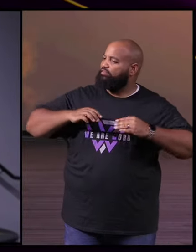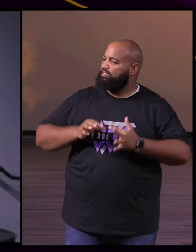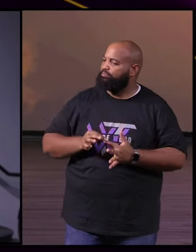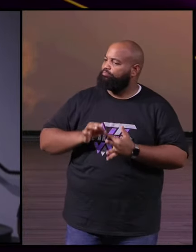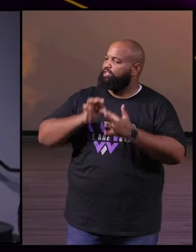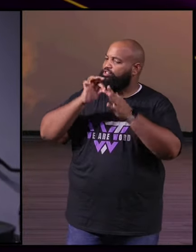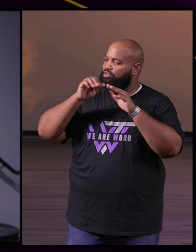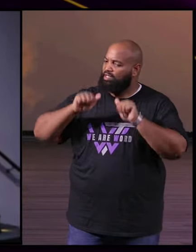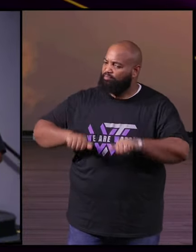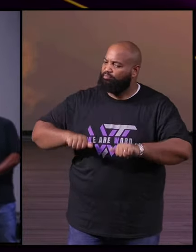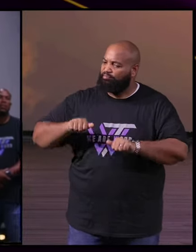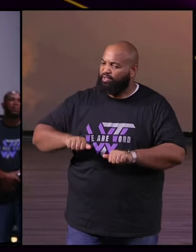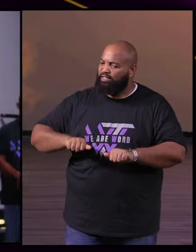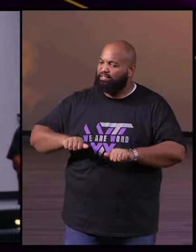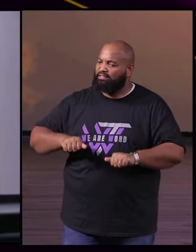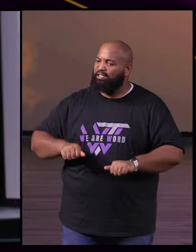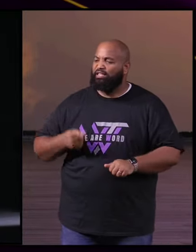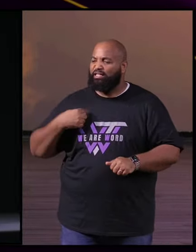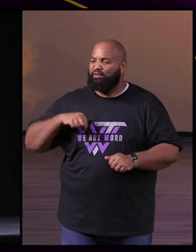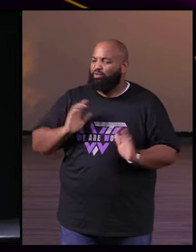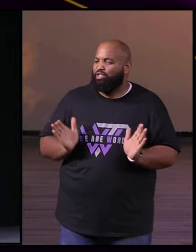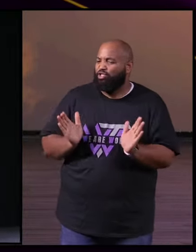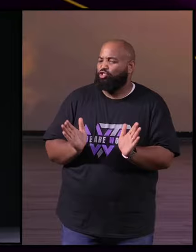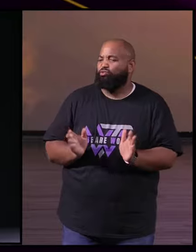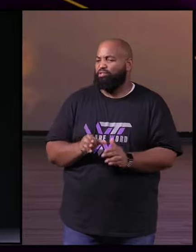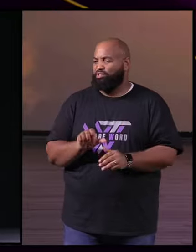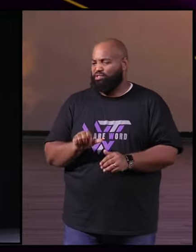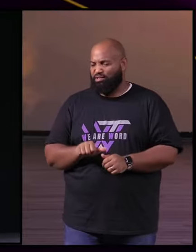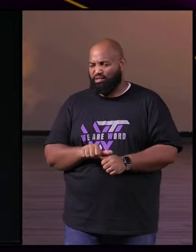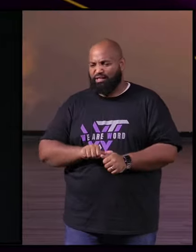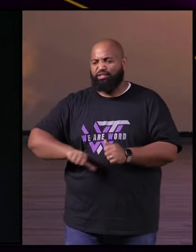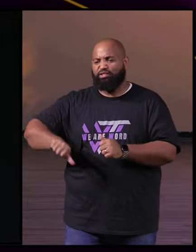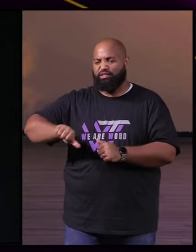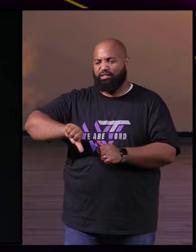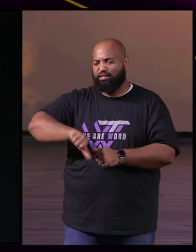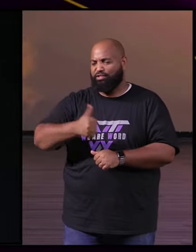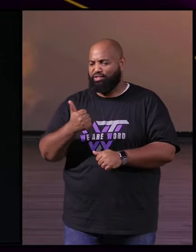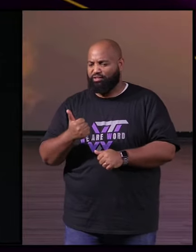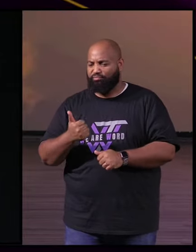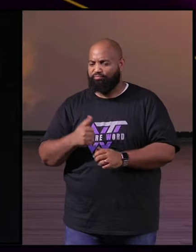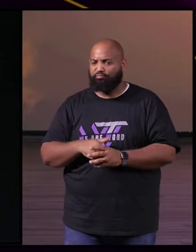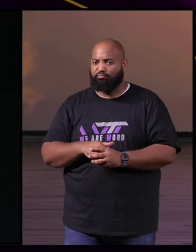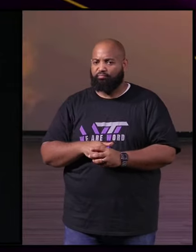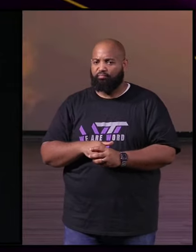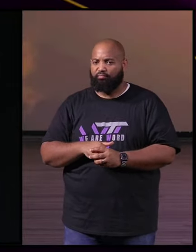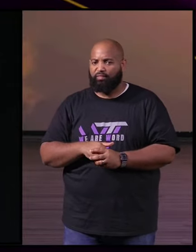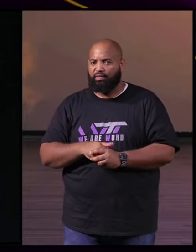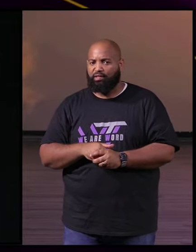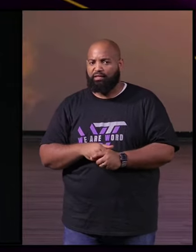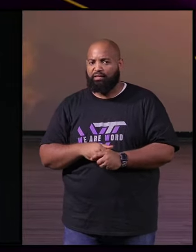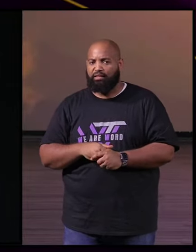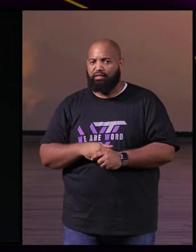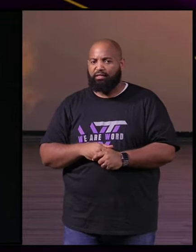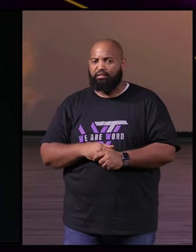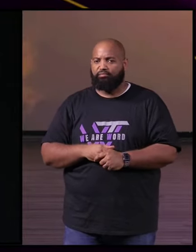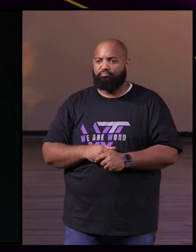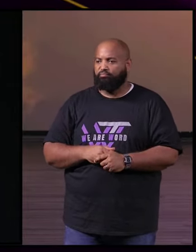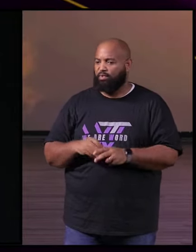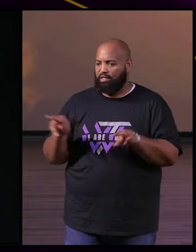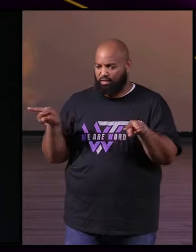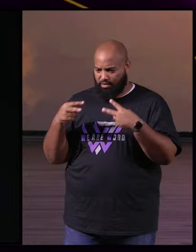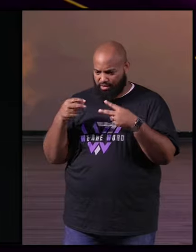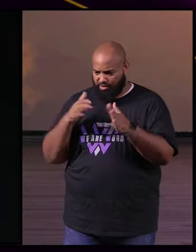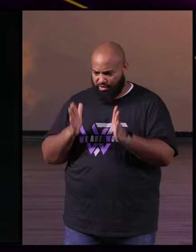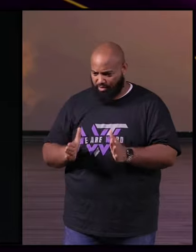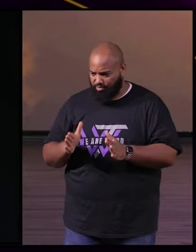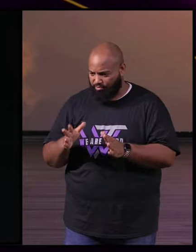can be lent to me and my gift can be lent to them. I'm a body. People who realize I'm not just a head. Look at the person next